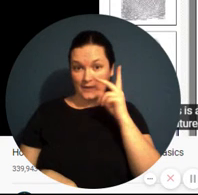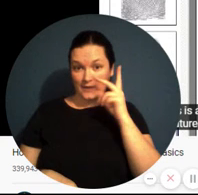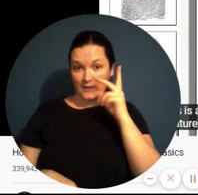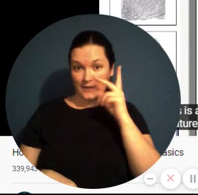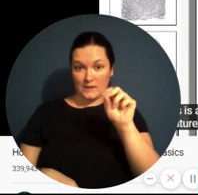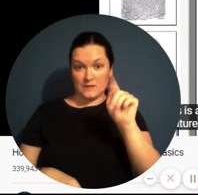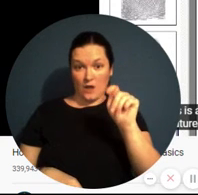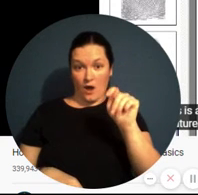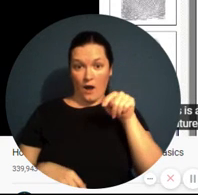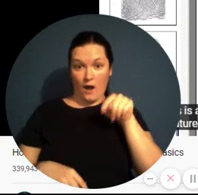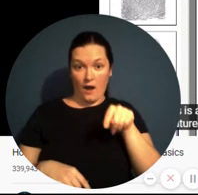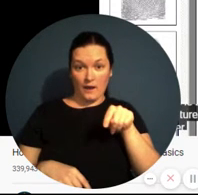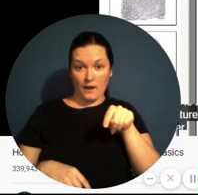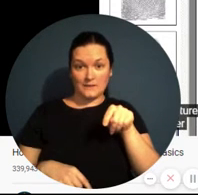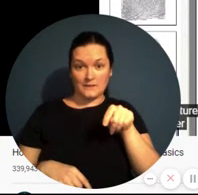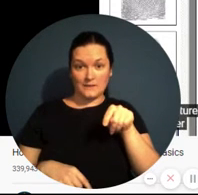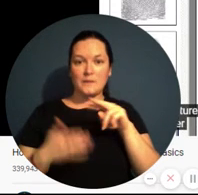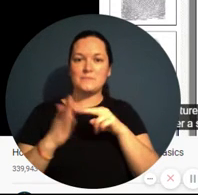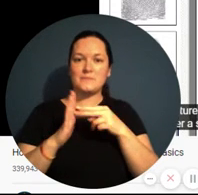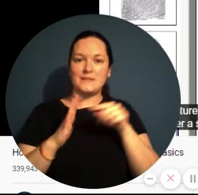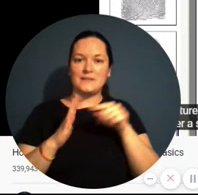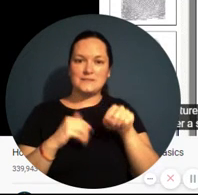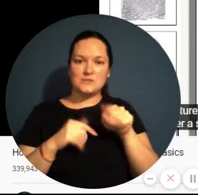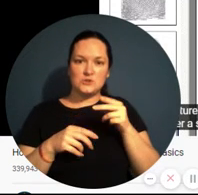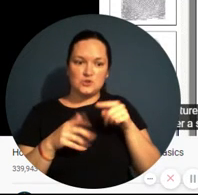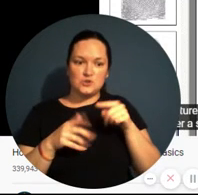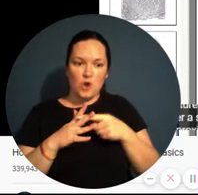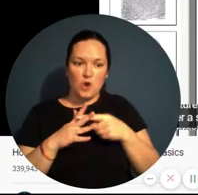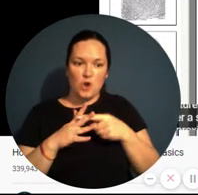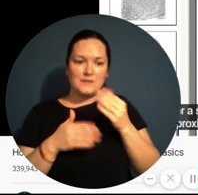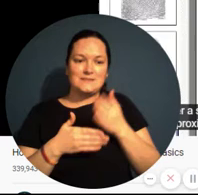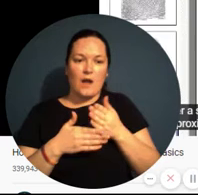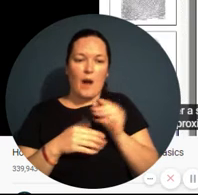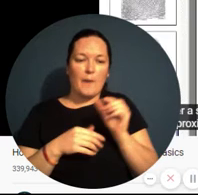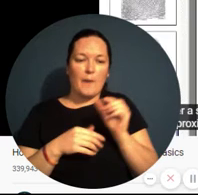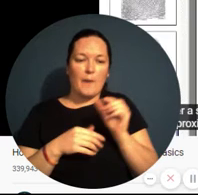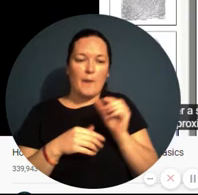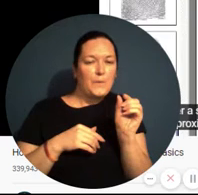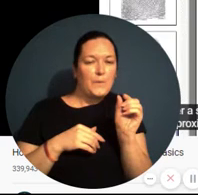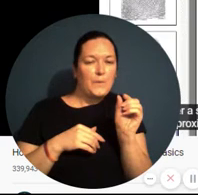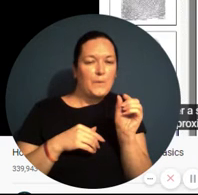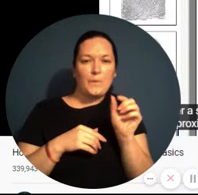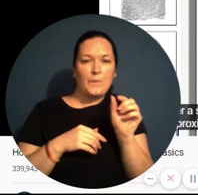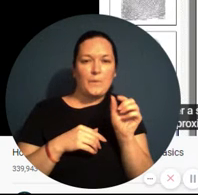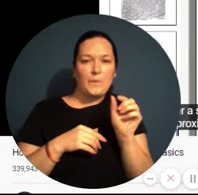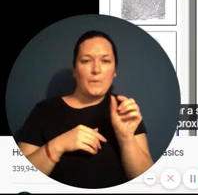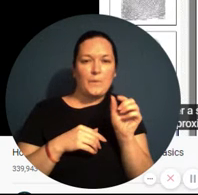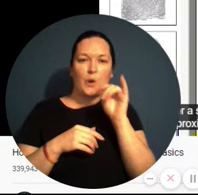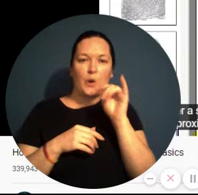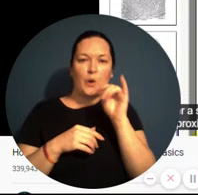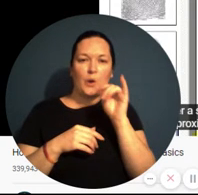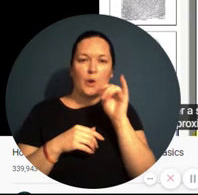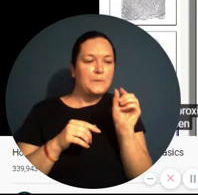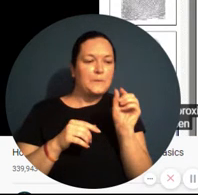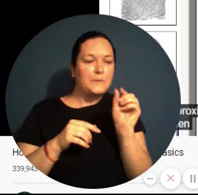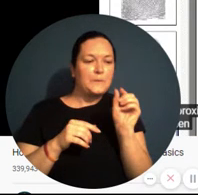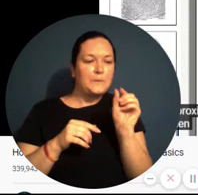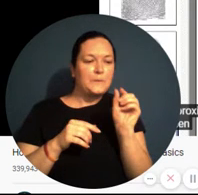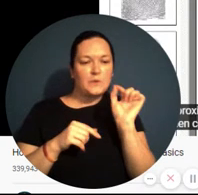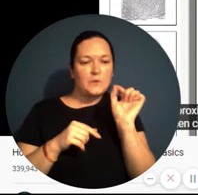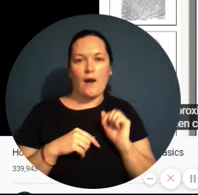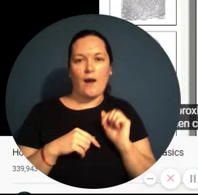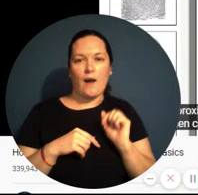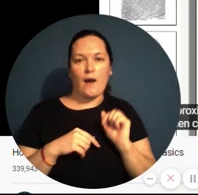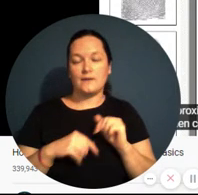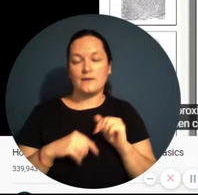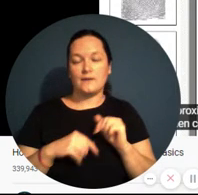where the ridge starts and stops over a short distance, making the ridge approximately only as long as it is wide. When